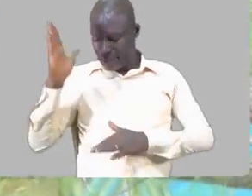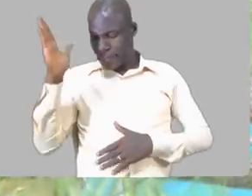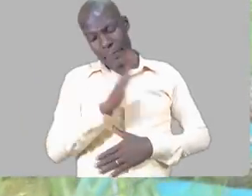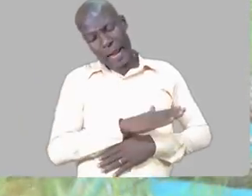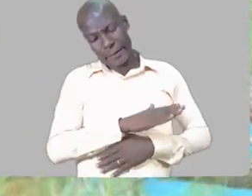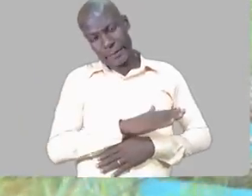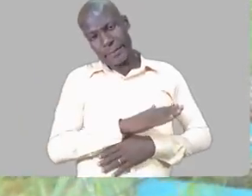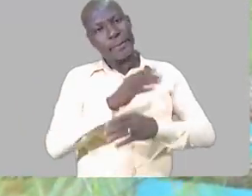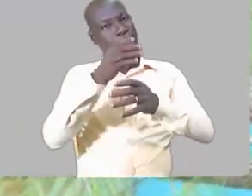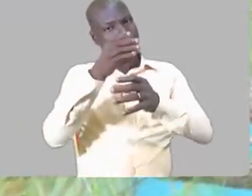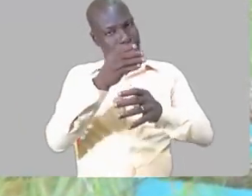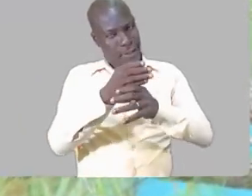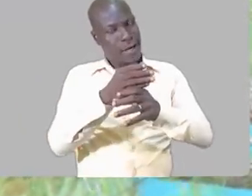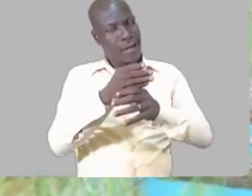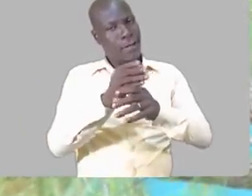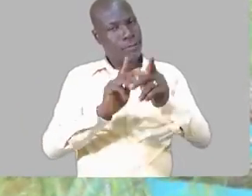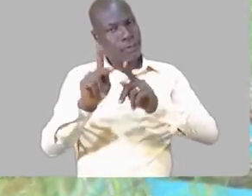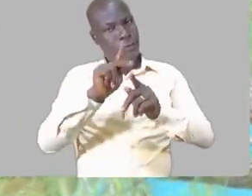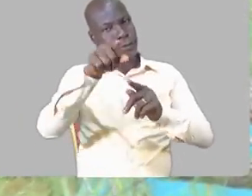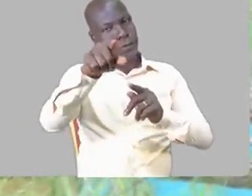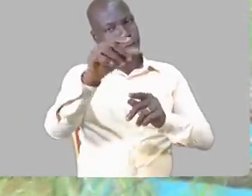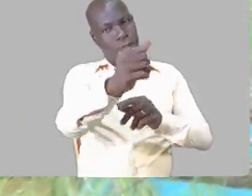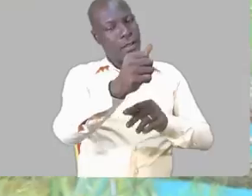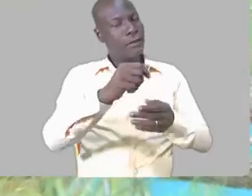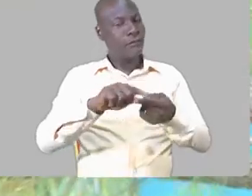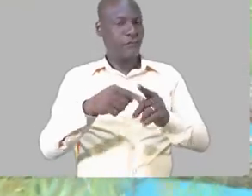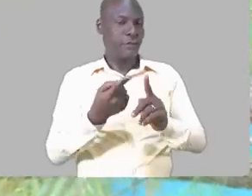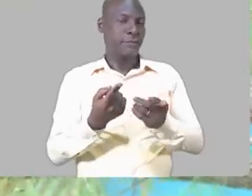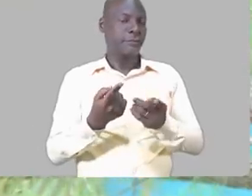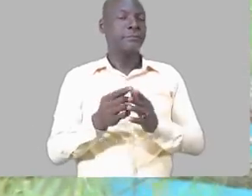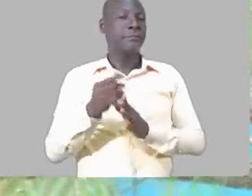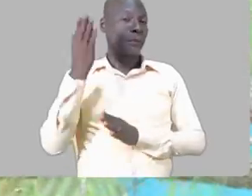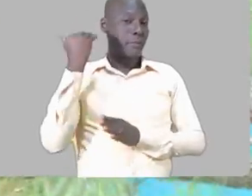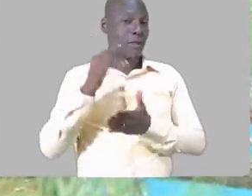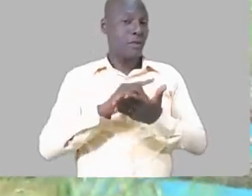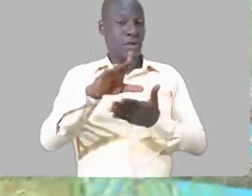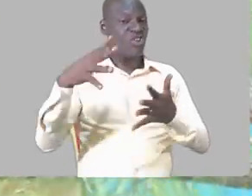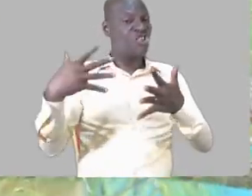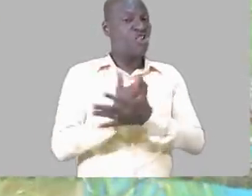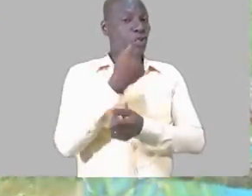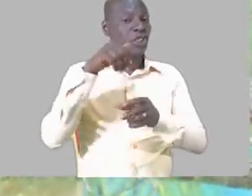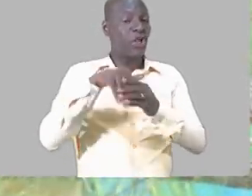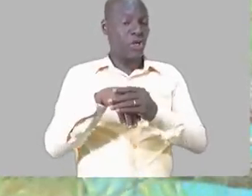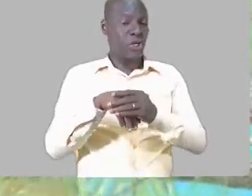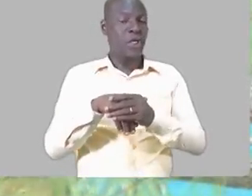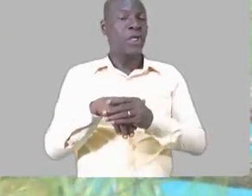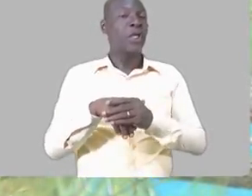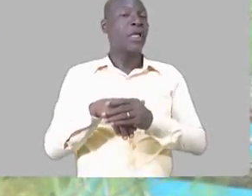hweye enkrofo afa omo adamfo na wachiri mu news kakaka eba